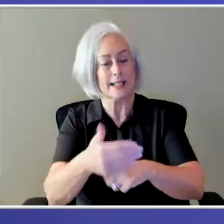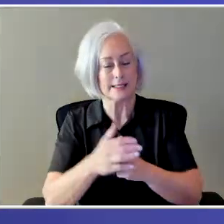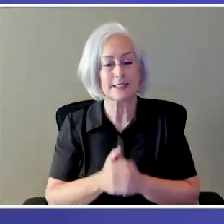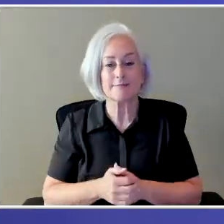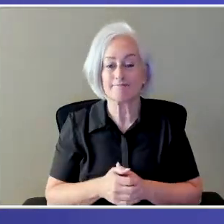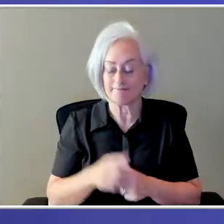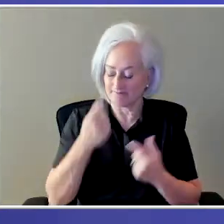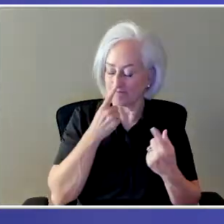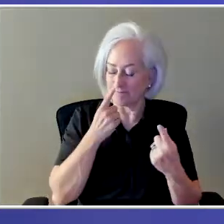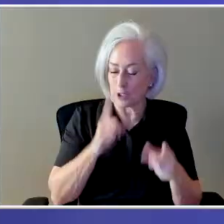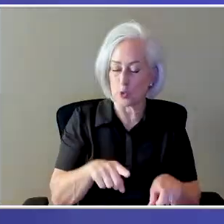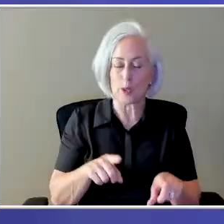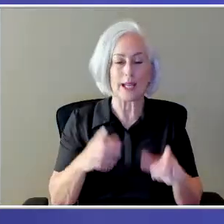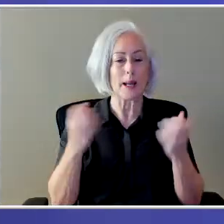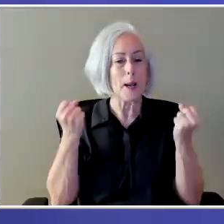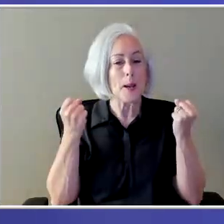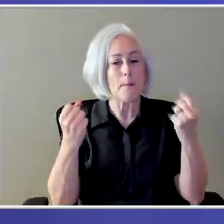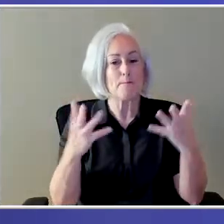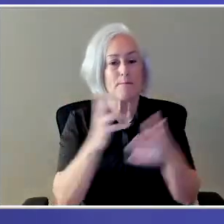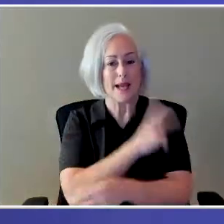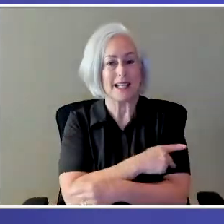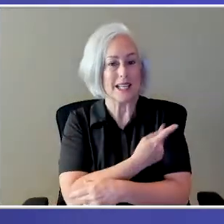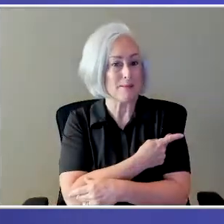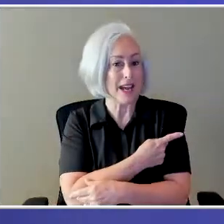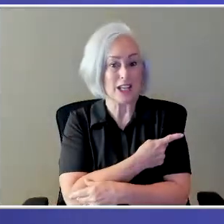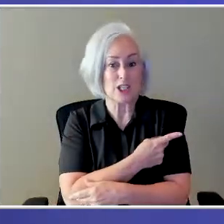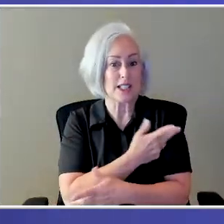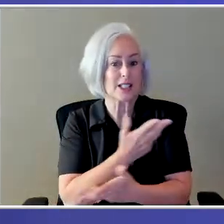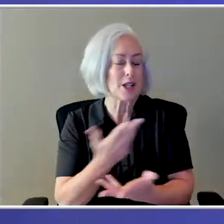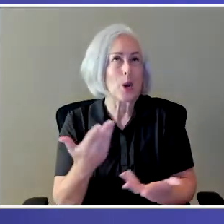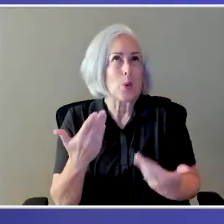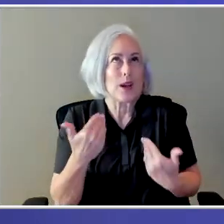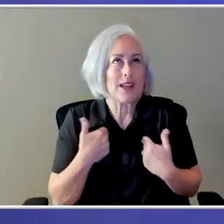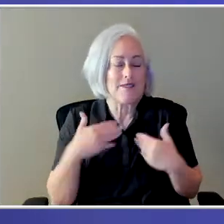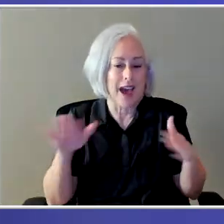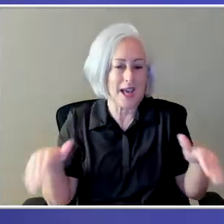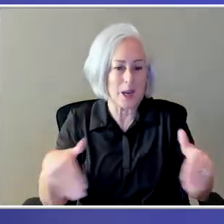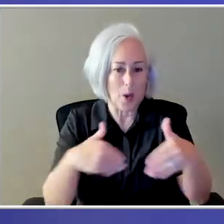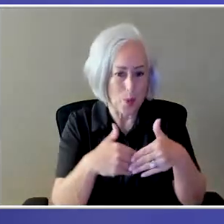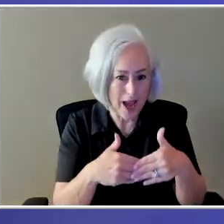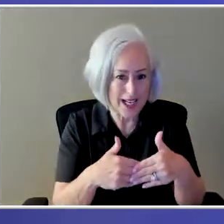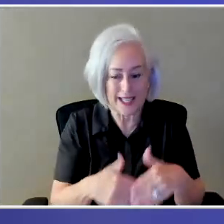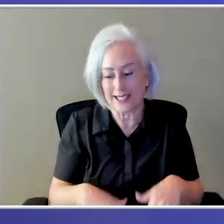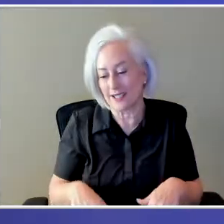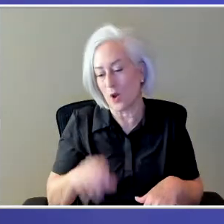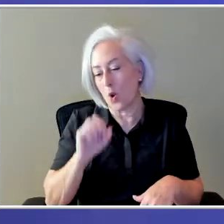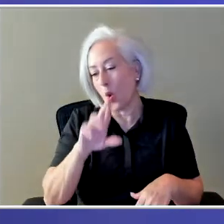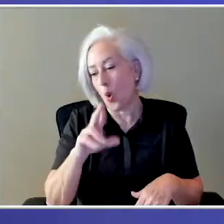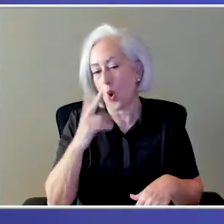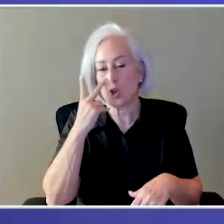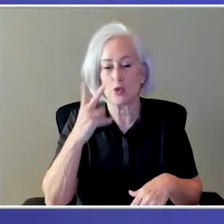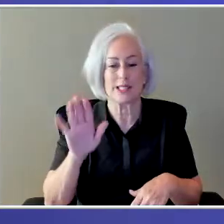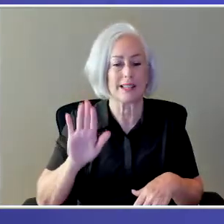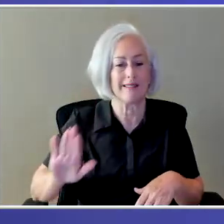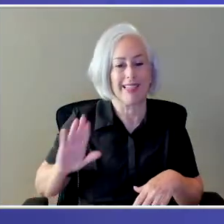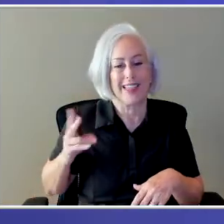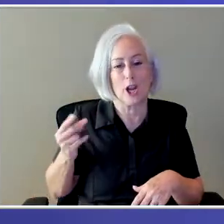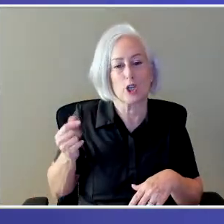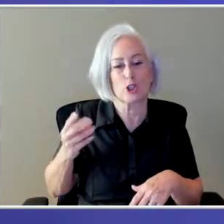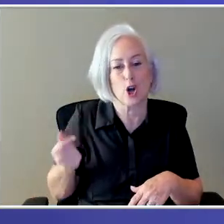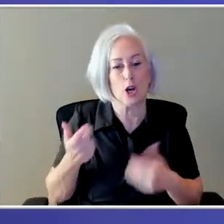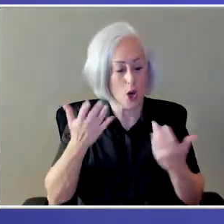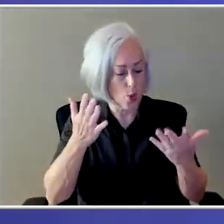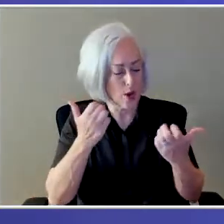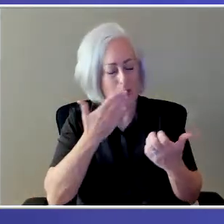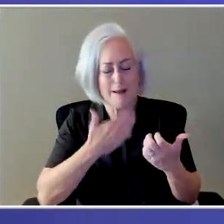that we have hosted a wedding. We have let you see the dog, and all these things. We are wanting the best for our patients. We are